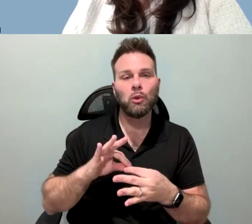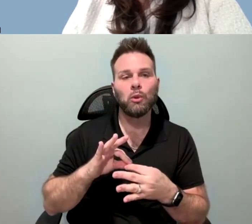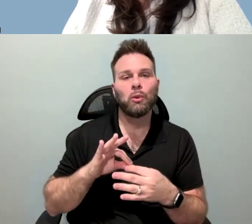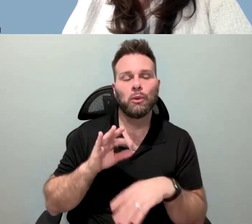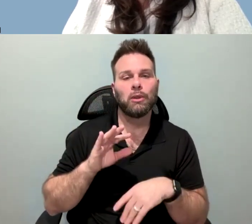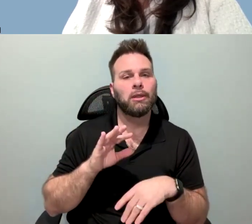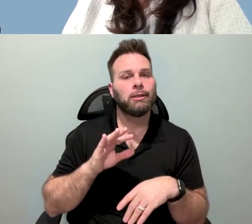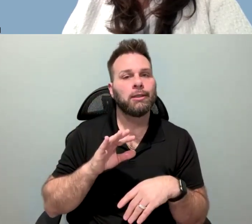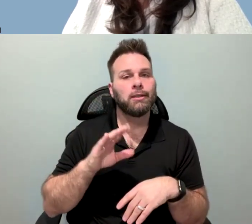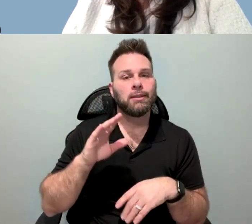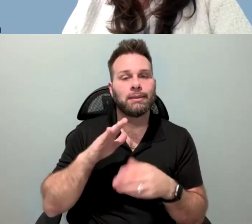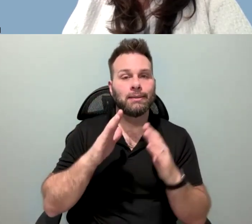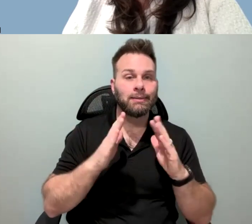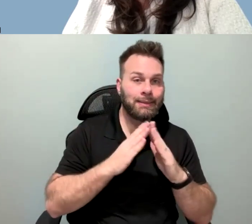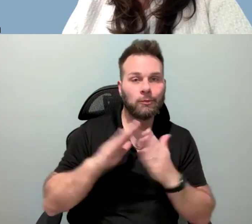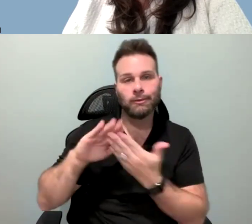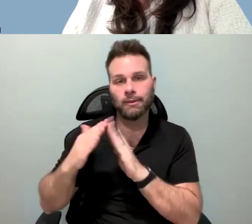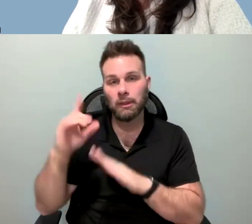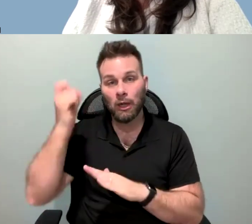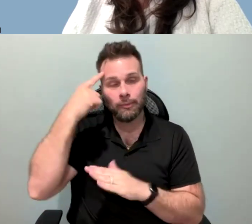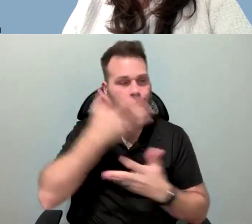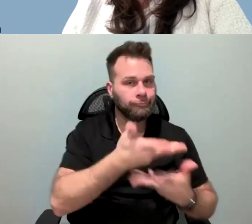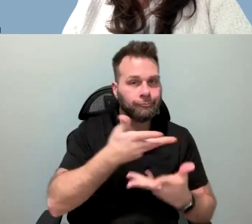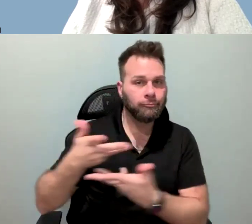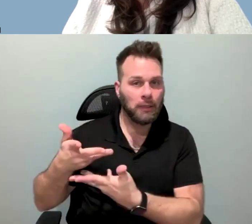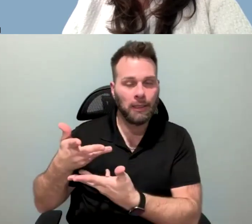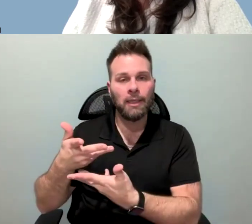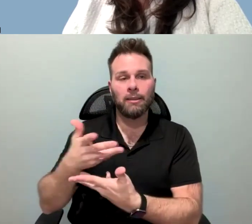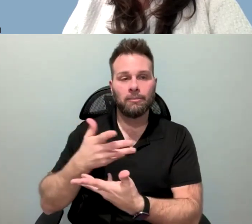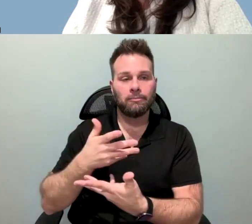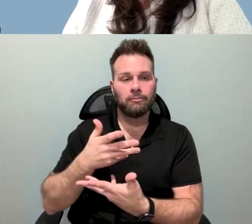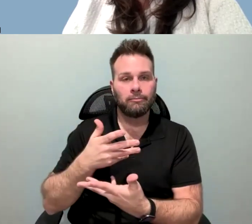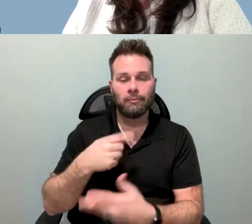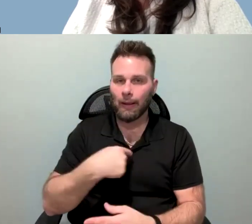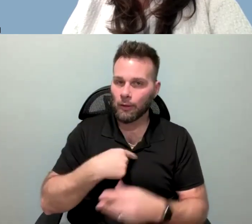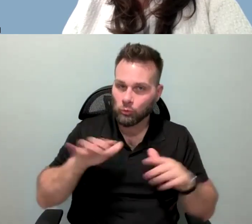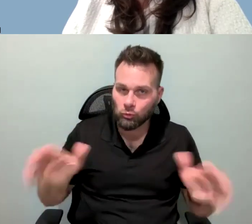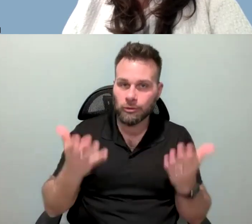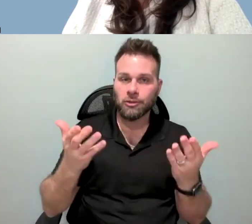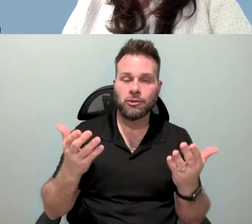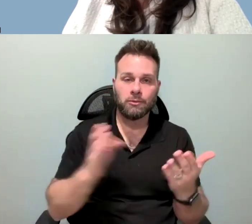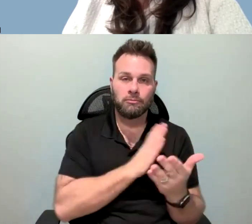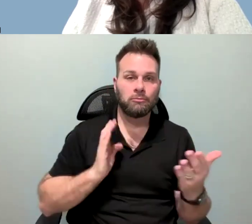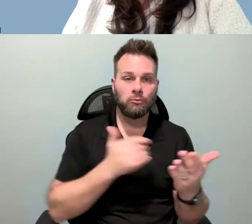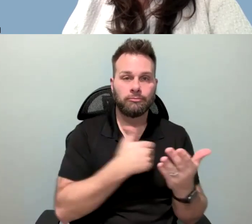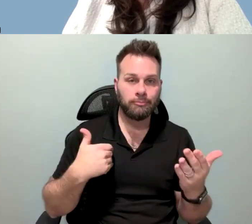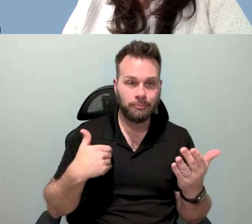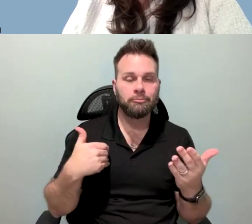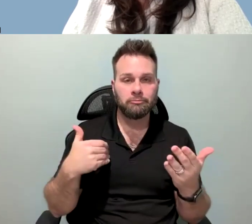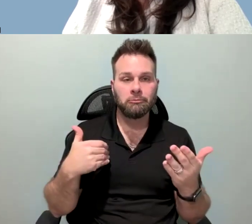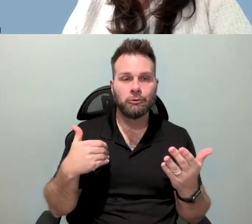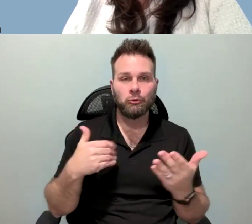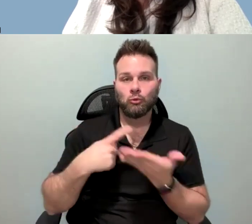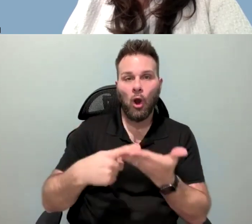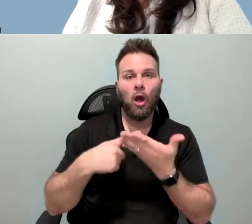government or city government, I would really encourage board members to talk to their appointing authority about